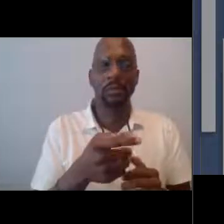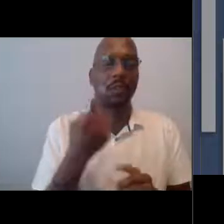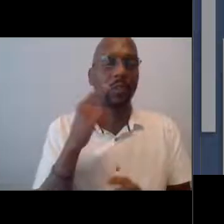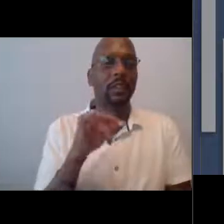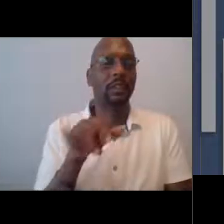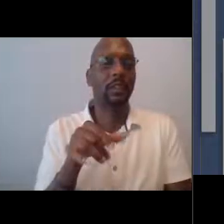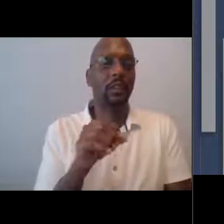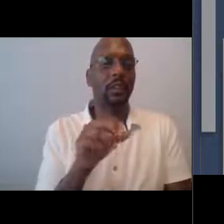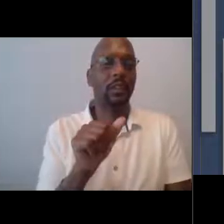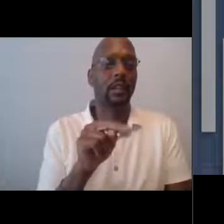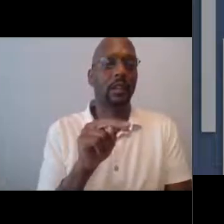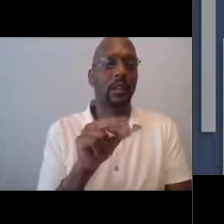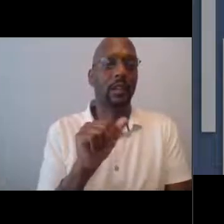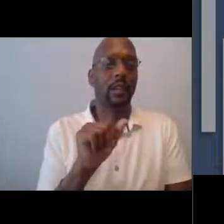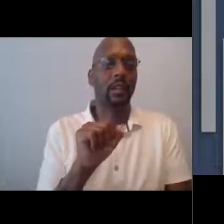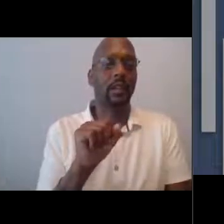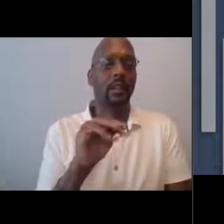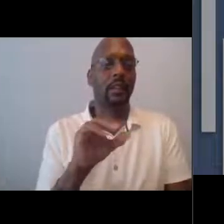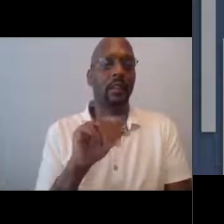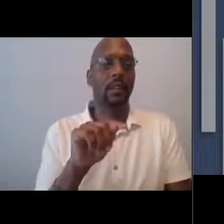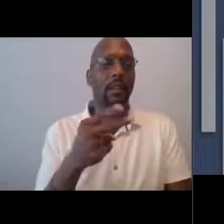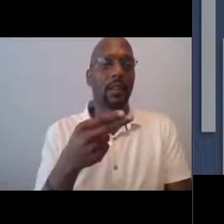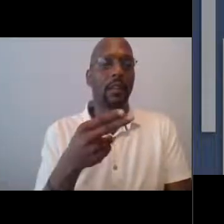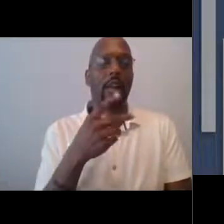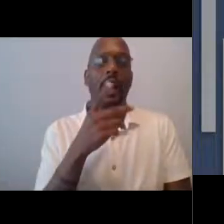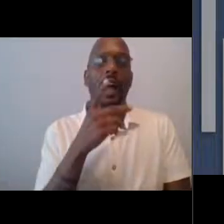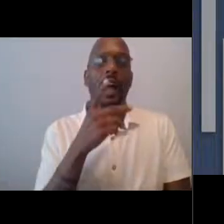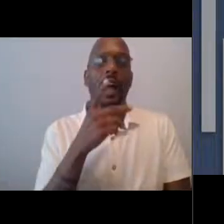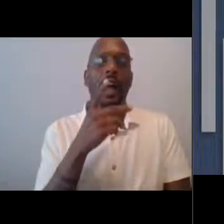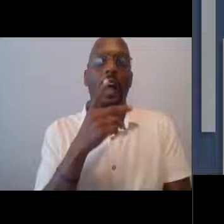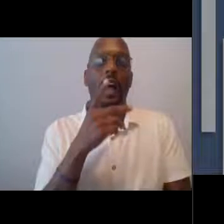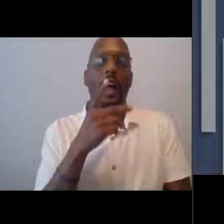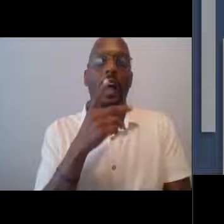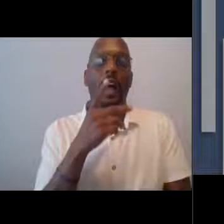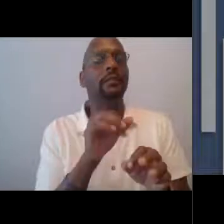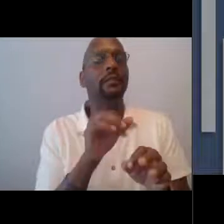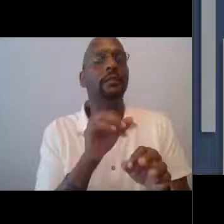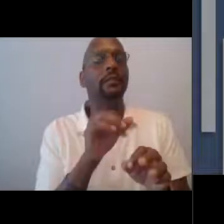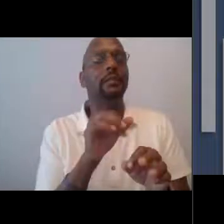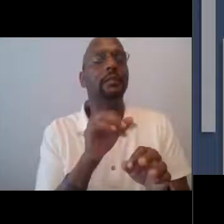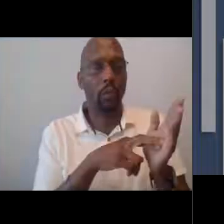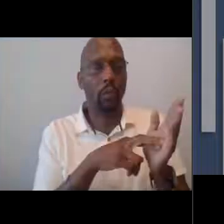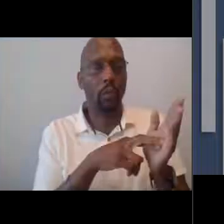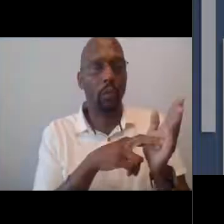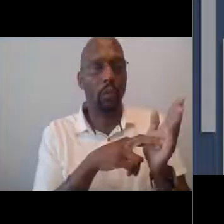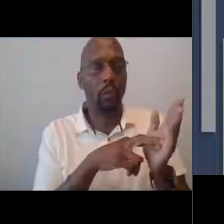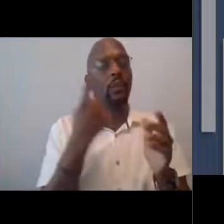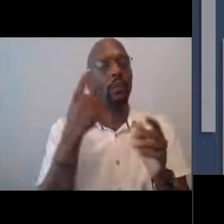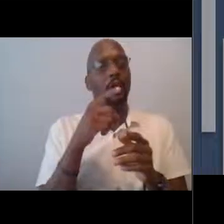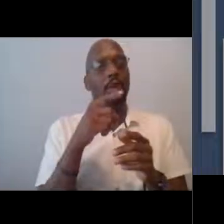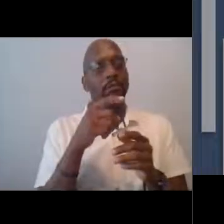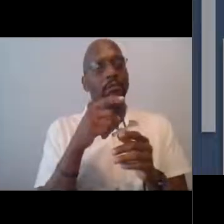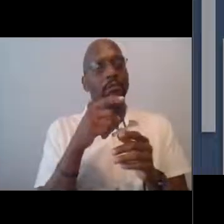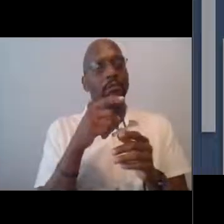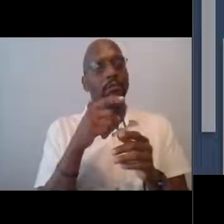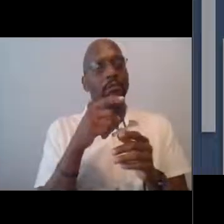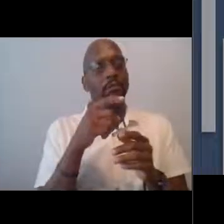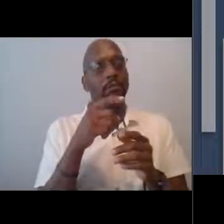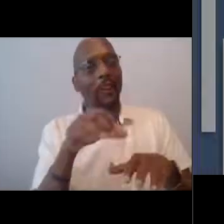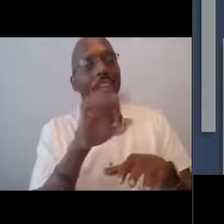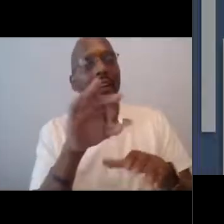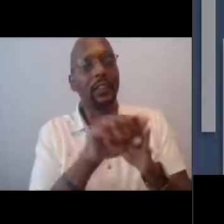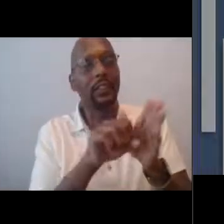Mile Broadband Initiative and how important that is, especially for the more rural and remote portions of our state. I'll text you